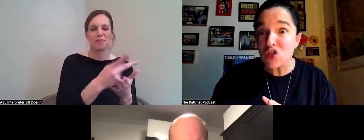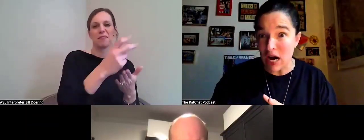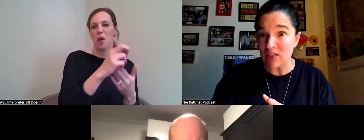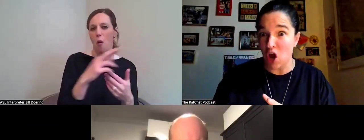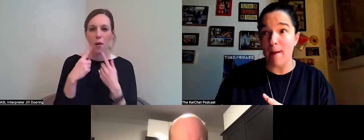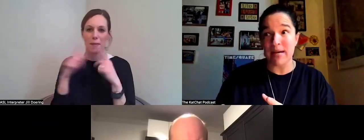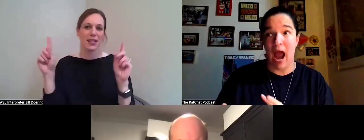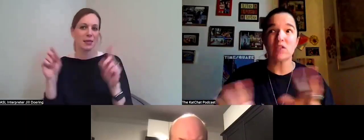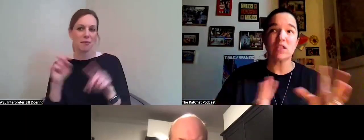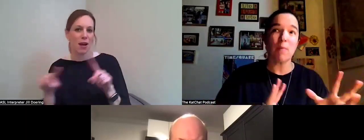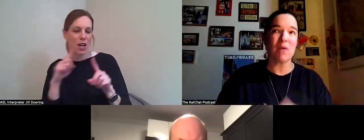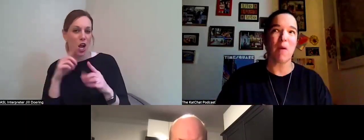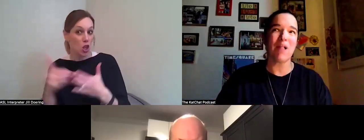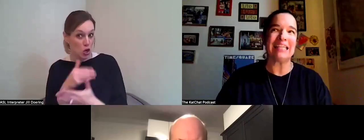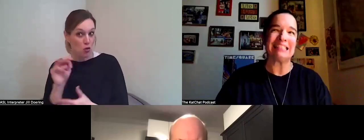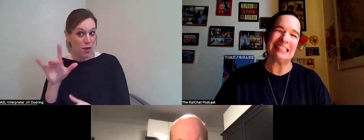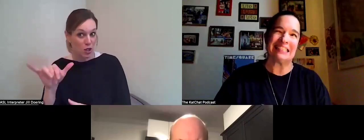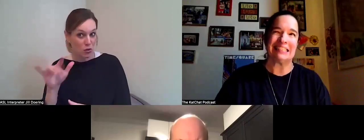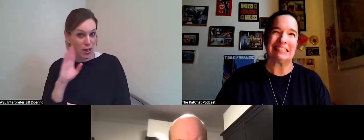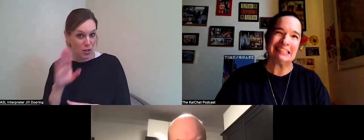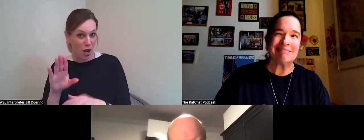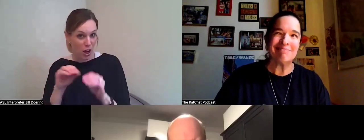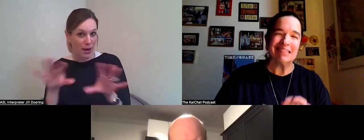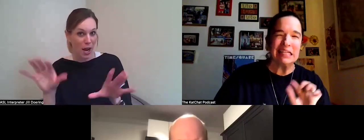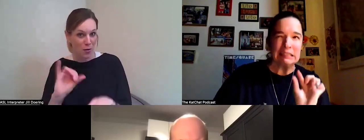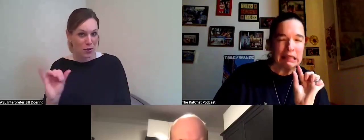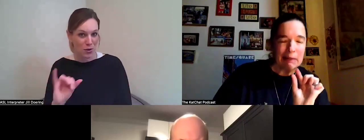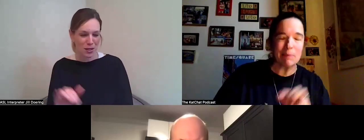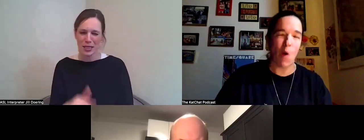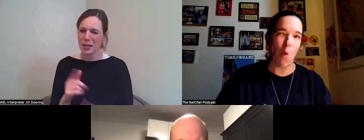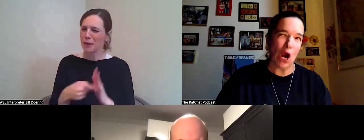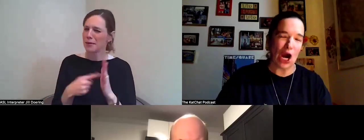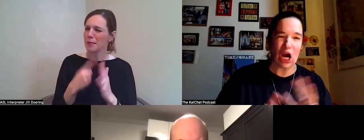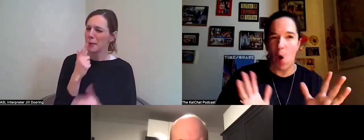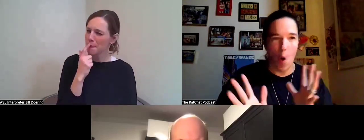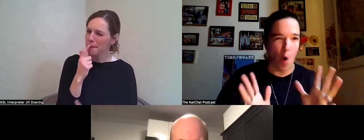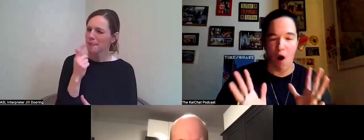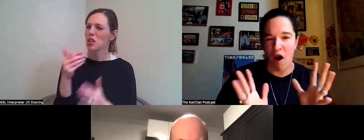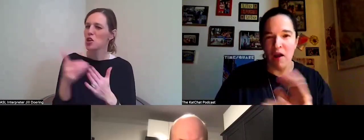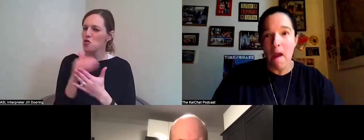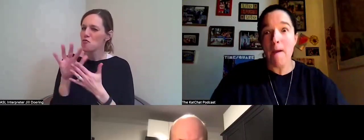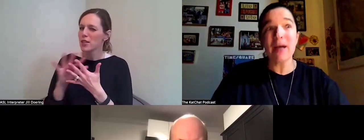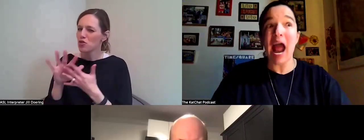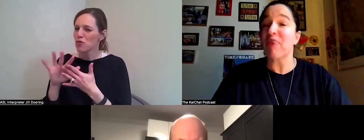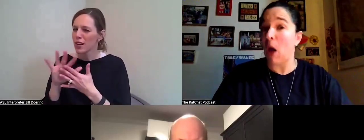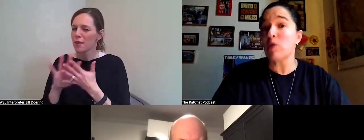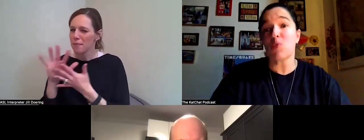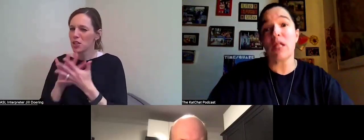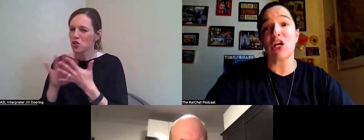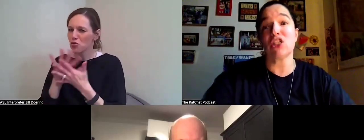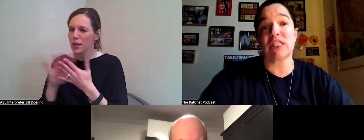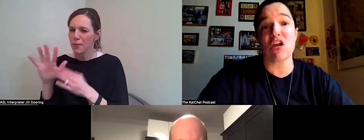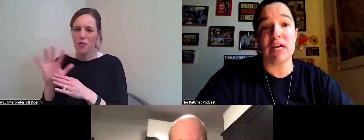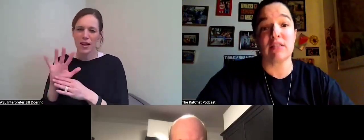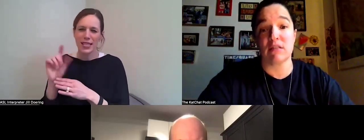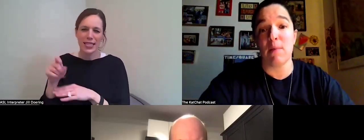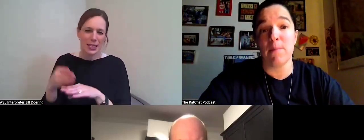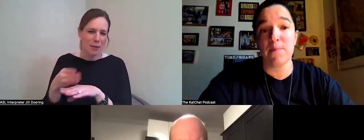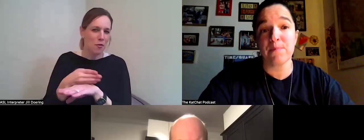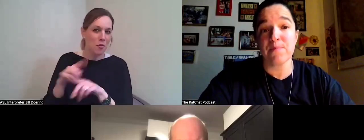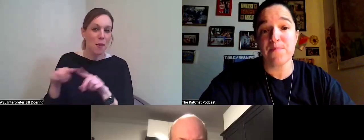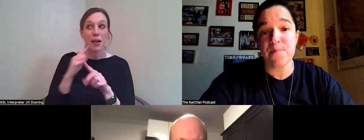new mysteries that are coming out. Some of them I'm like, need a Yeah. little more work. But yeah, that was a really good